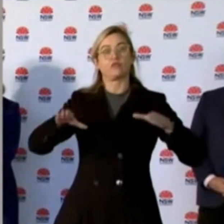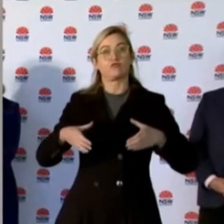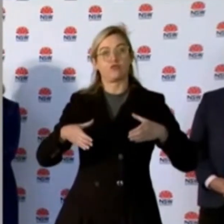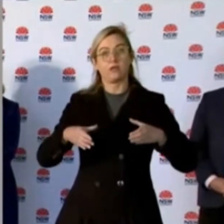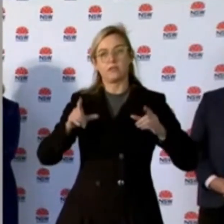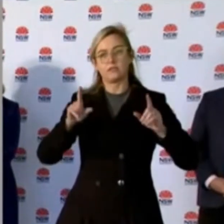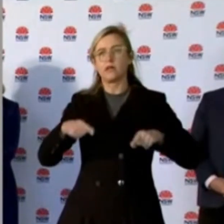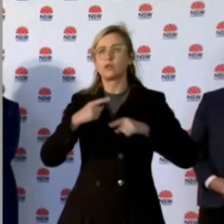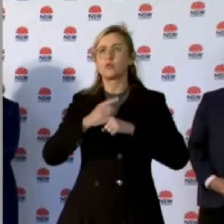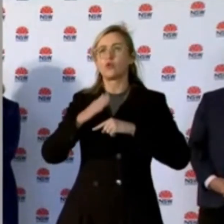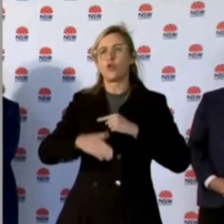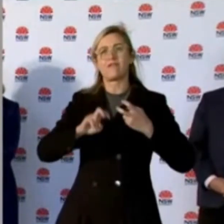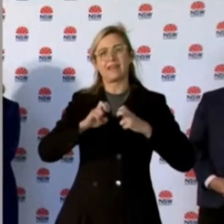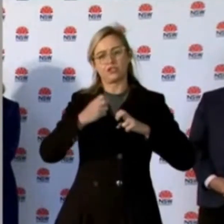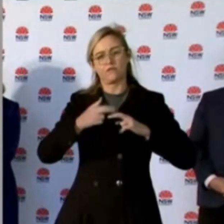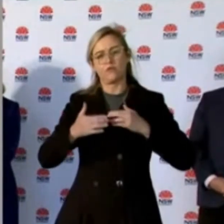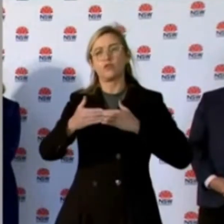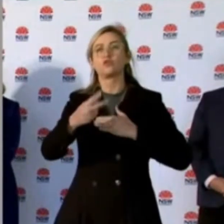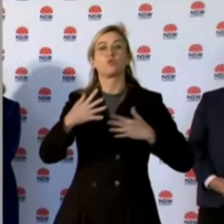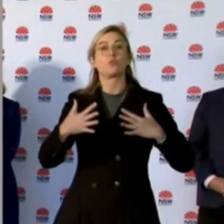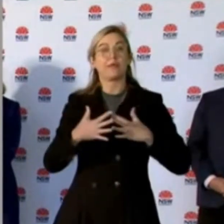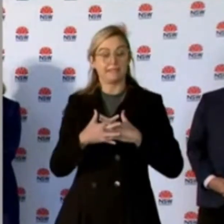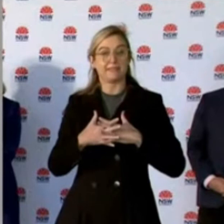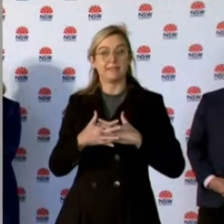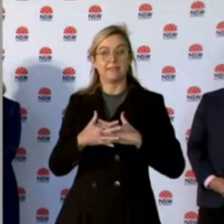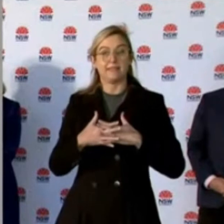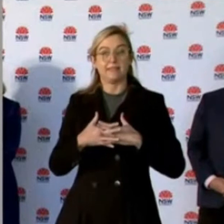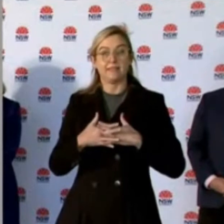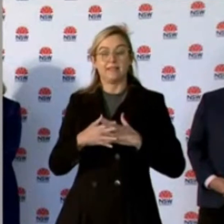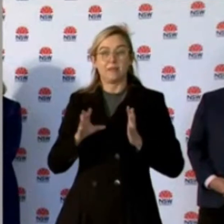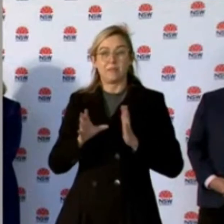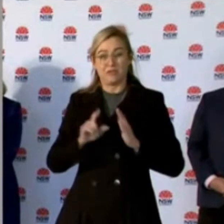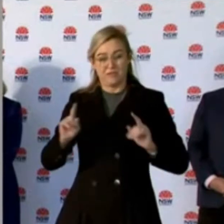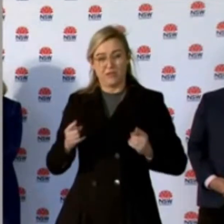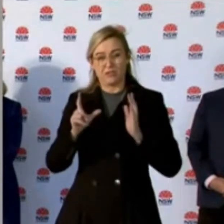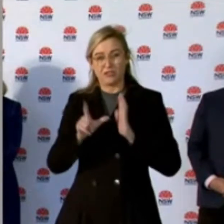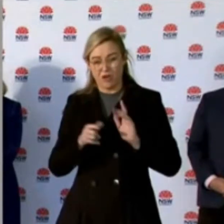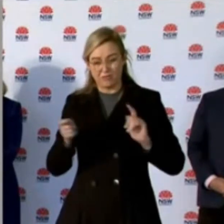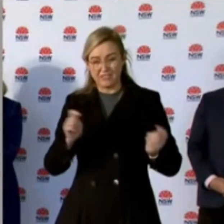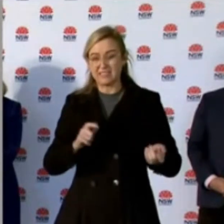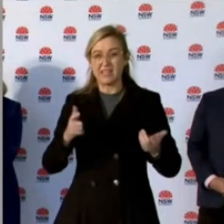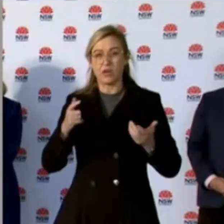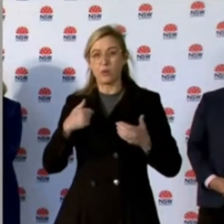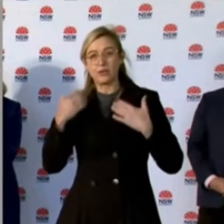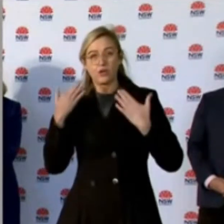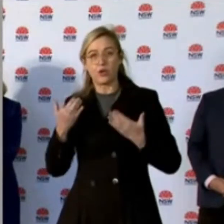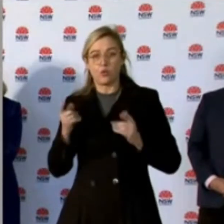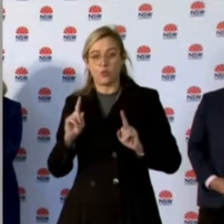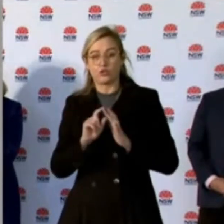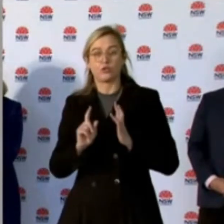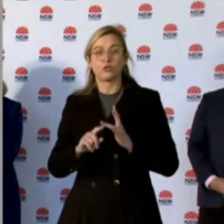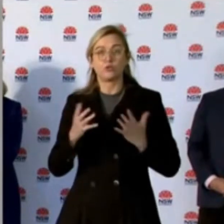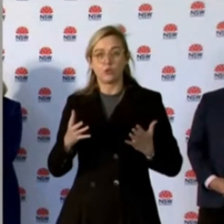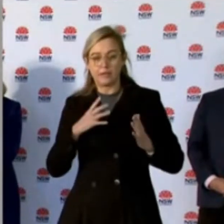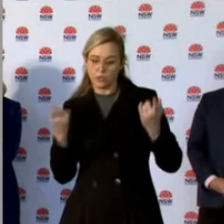entire period of the next fortnight, because this is not a precise science, and there will be issues that come up from time to time.